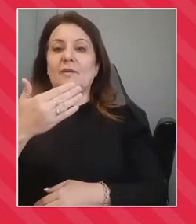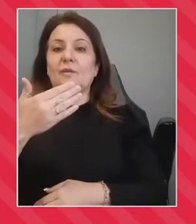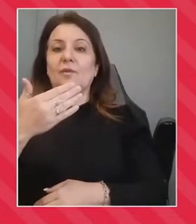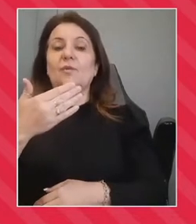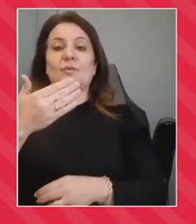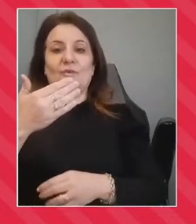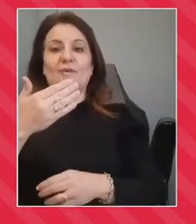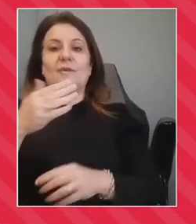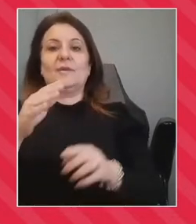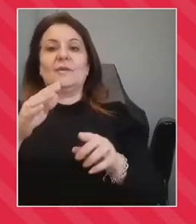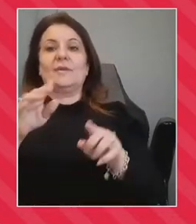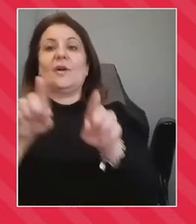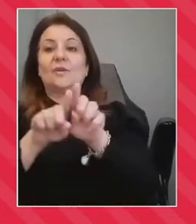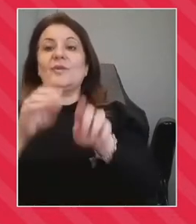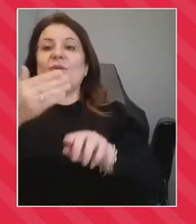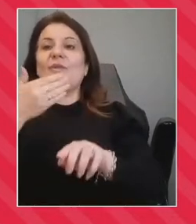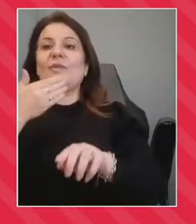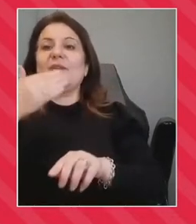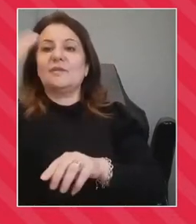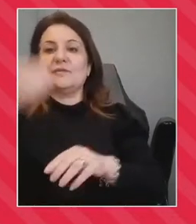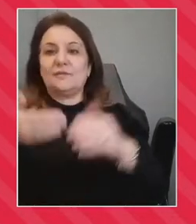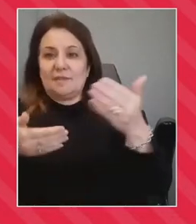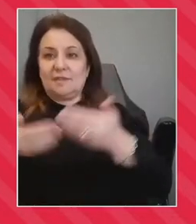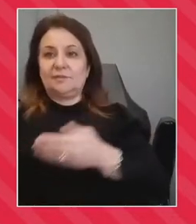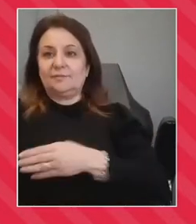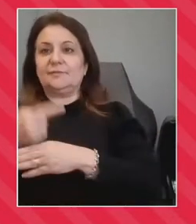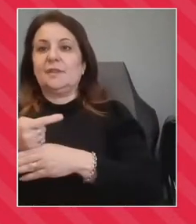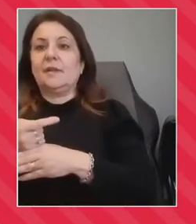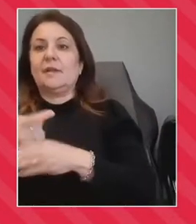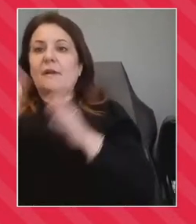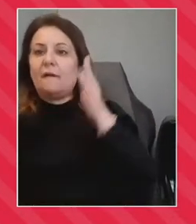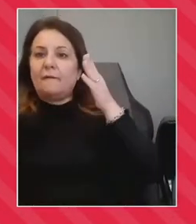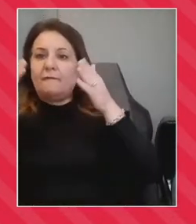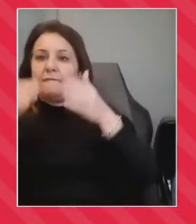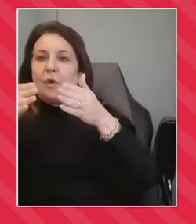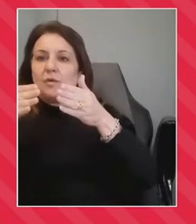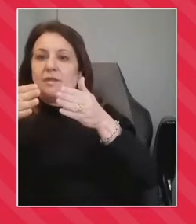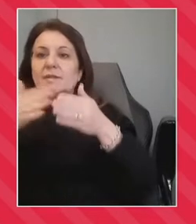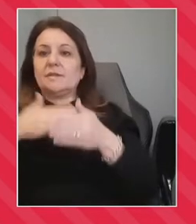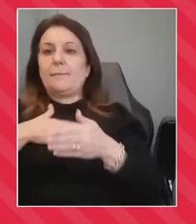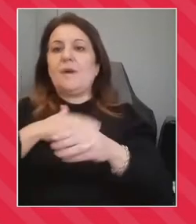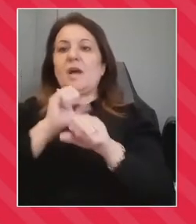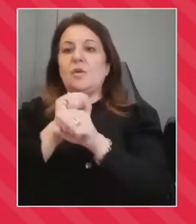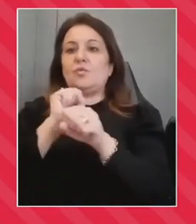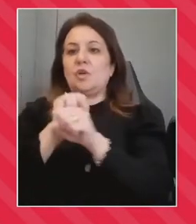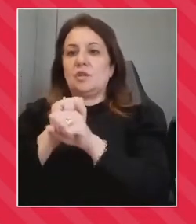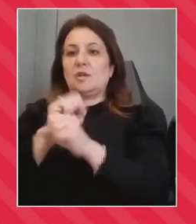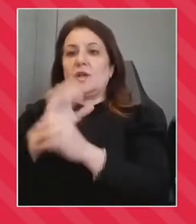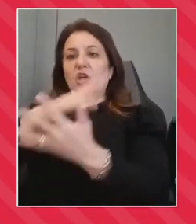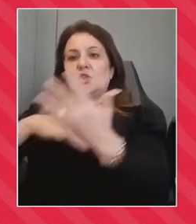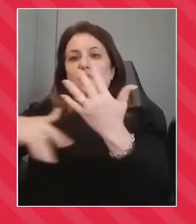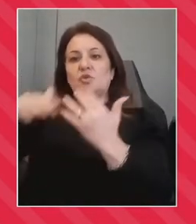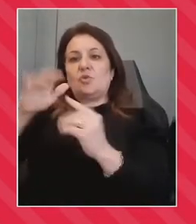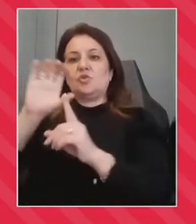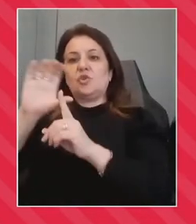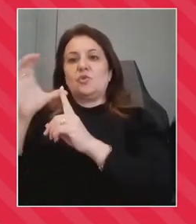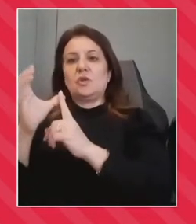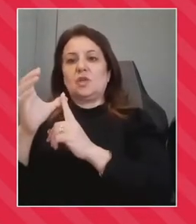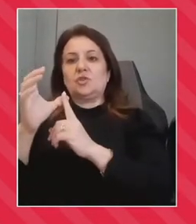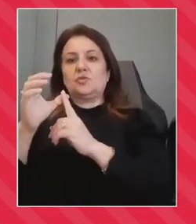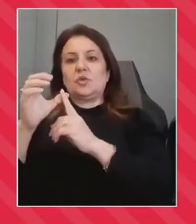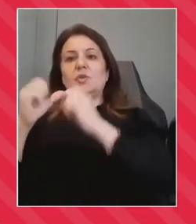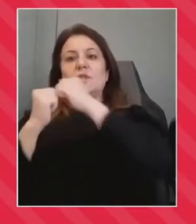invitation. As you mentioned, a big focus of my work is on social, cultural, and structural factors that